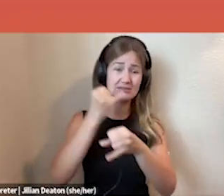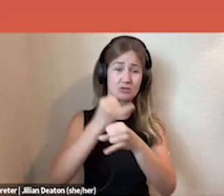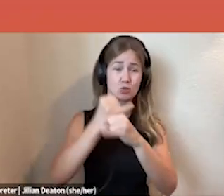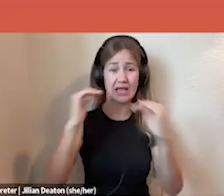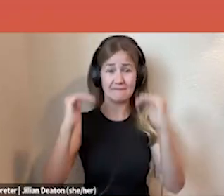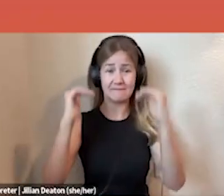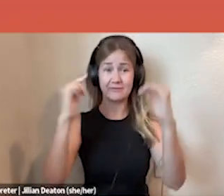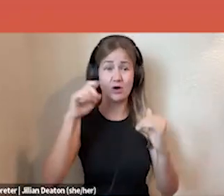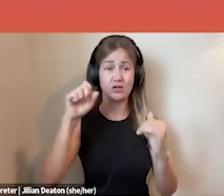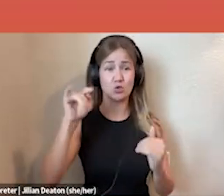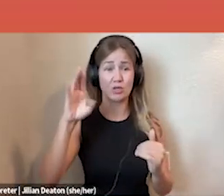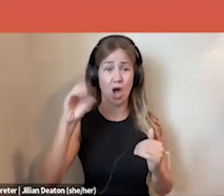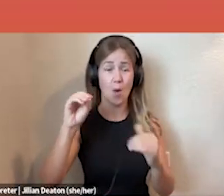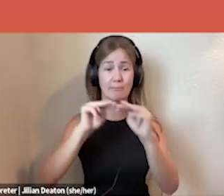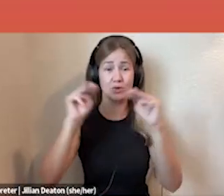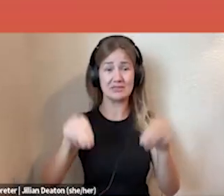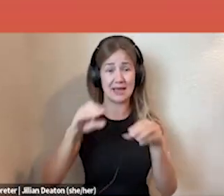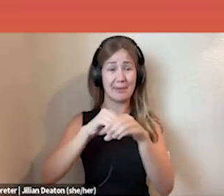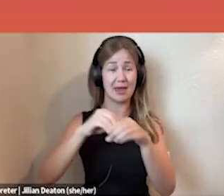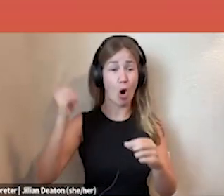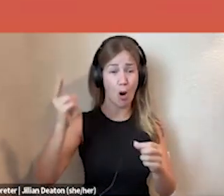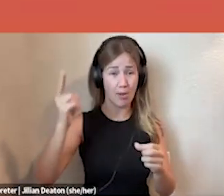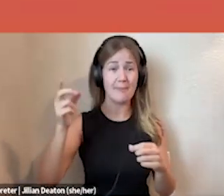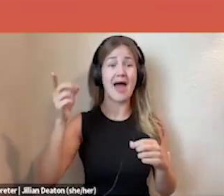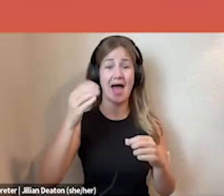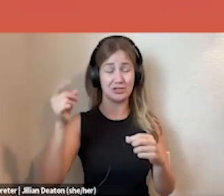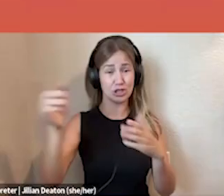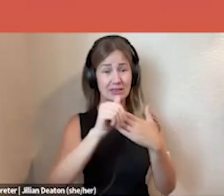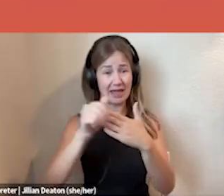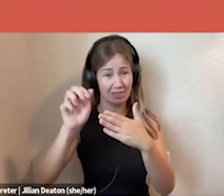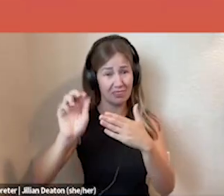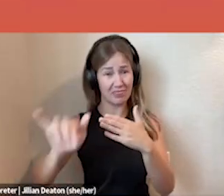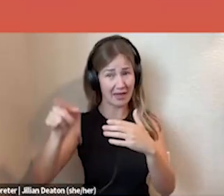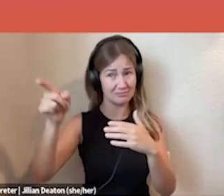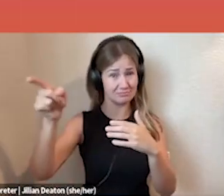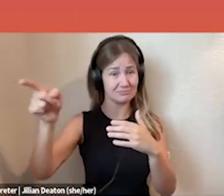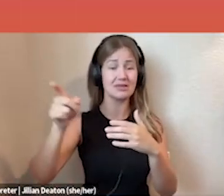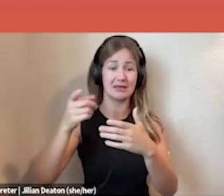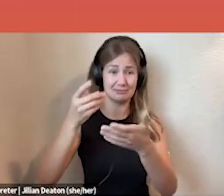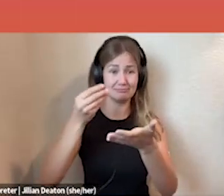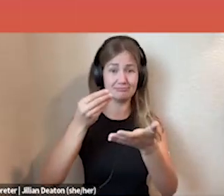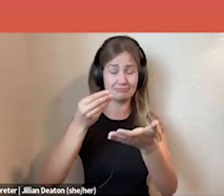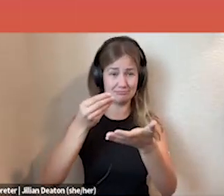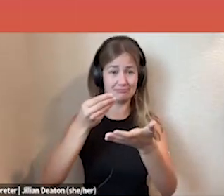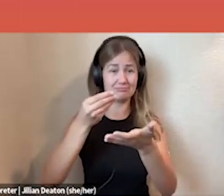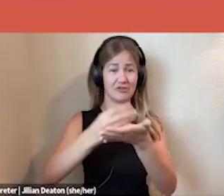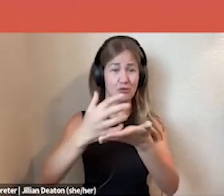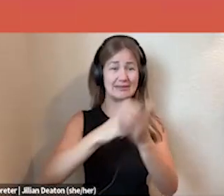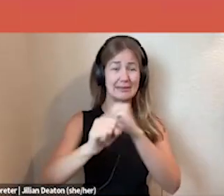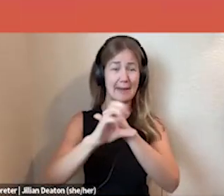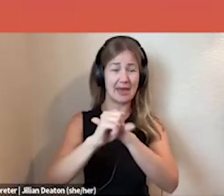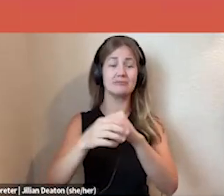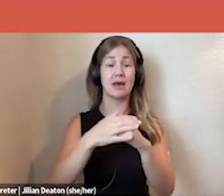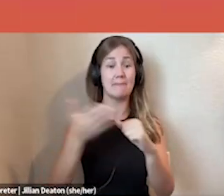Studio Museum in Harlem and led that organization's capital campaign. She was also at the Metropolitan Museum of Art,